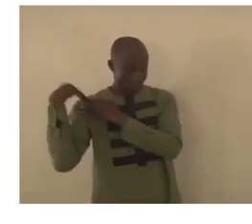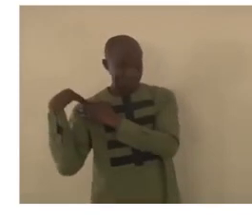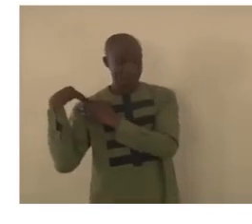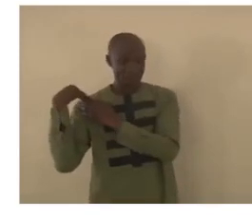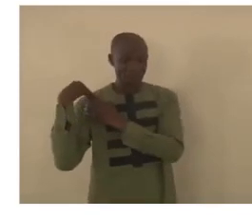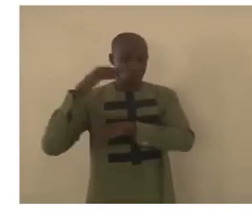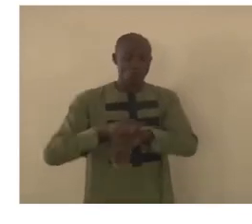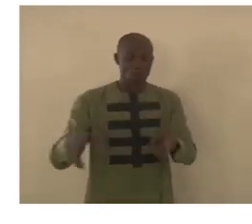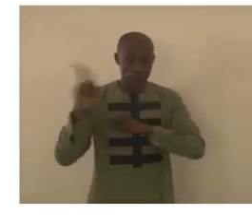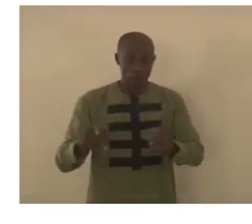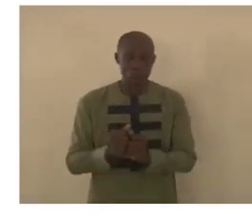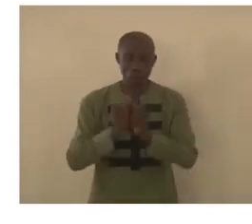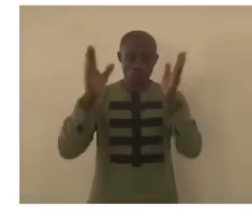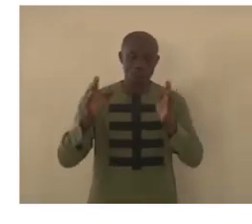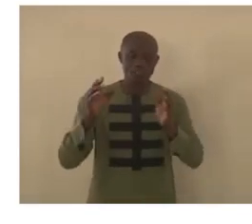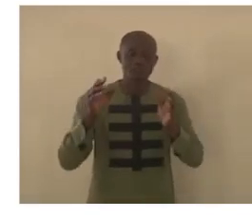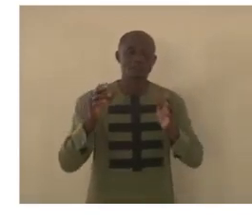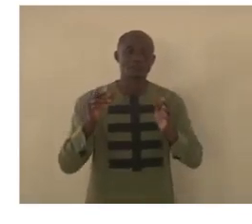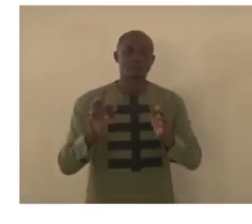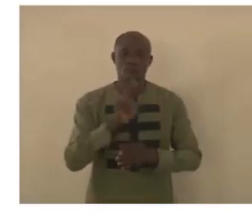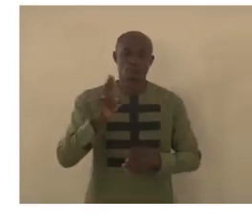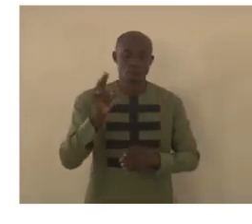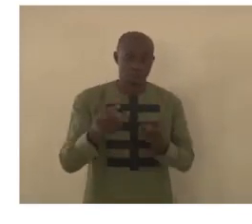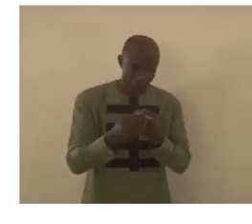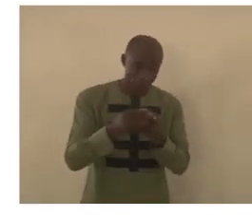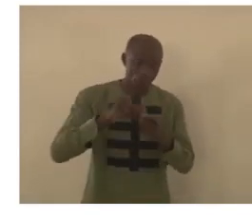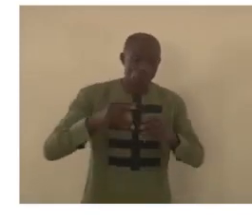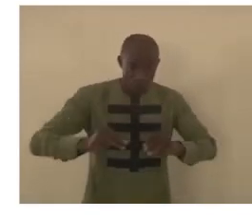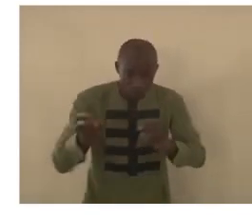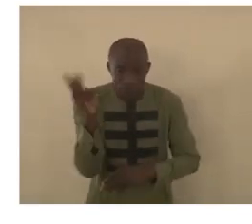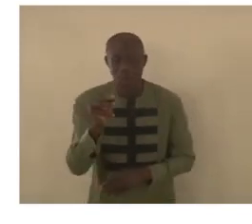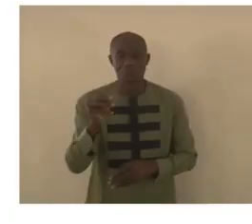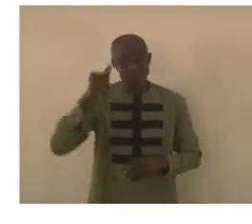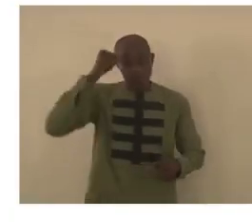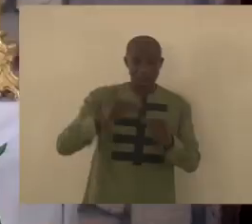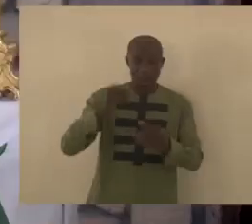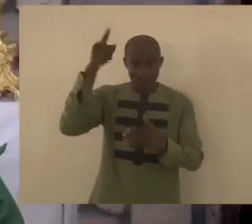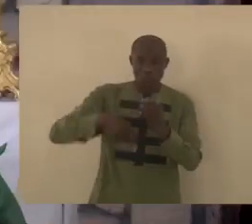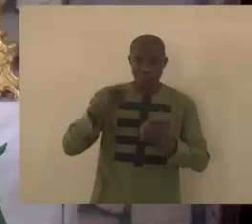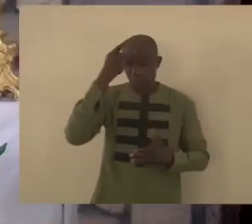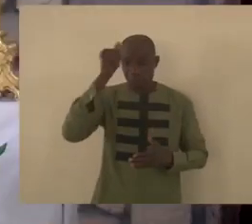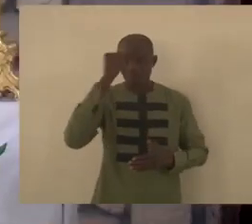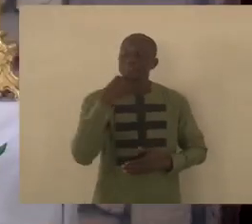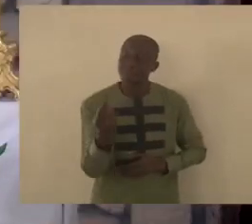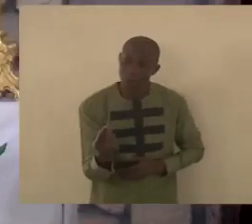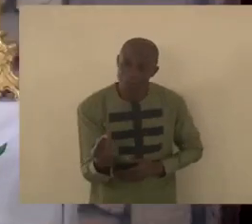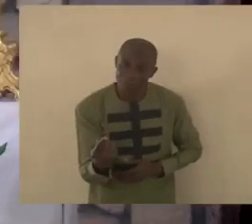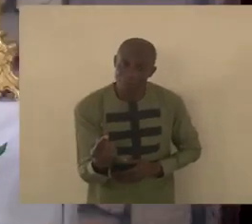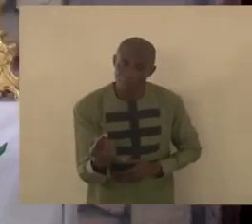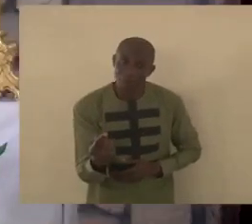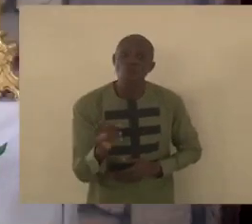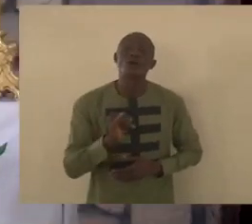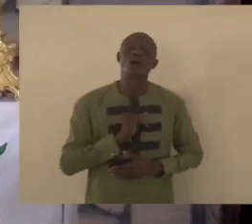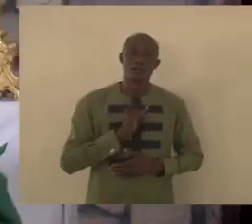other people's shoulders without lifting a finger to move them. You remember what St. Paul says in the second